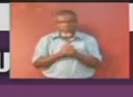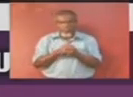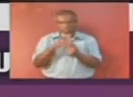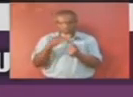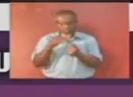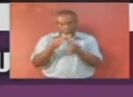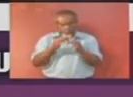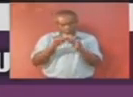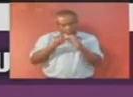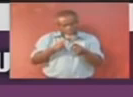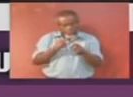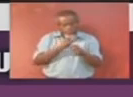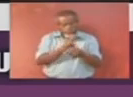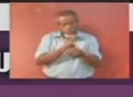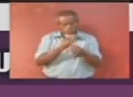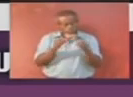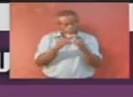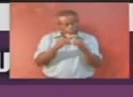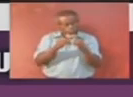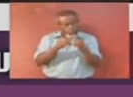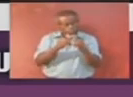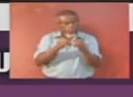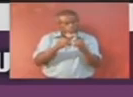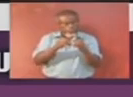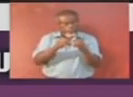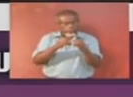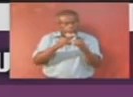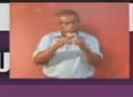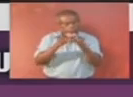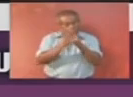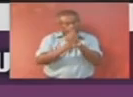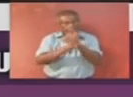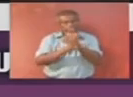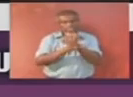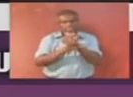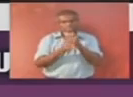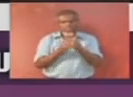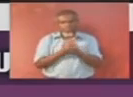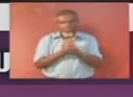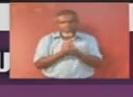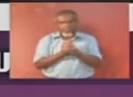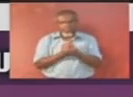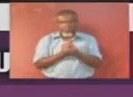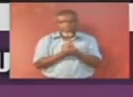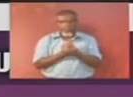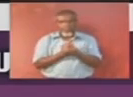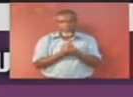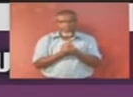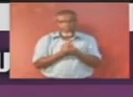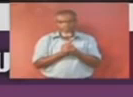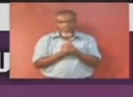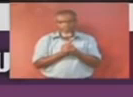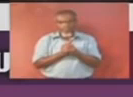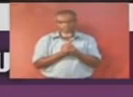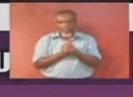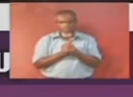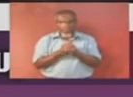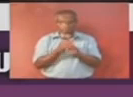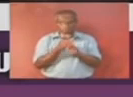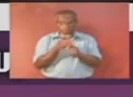colleague Bina's question, I would like to ask both questions to Dr. Hines. Does the MOH have